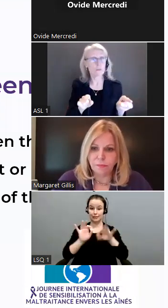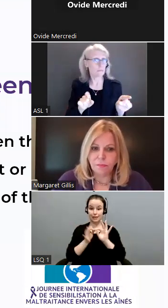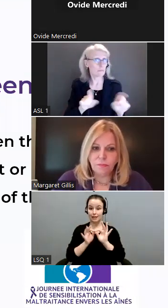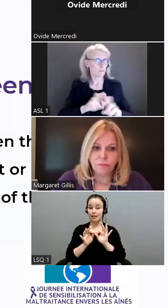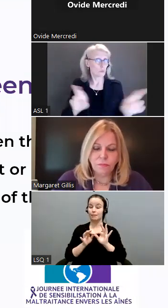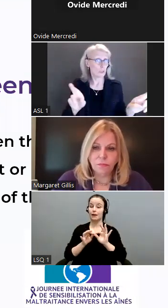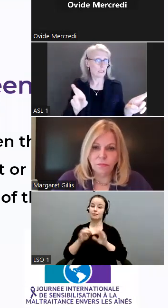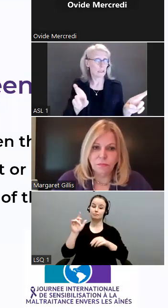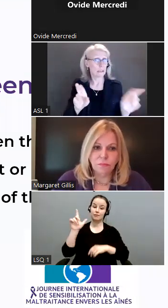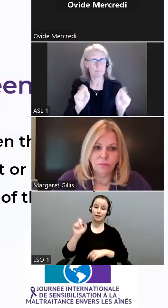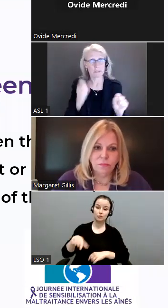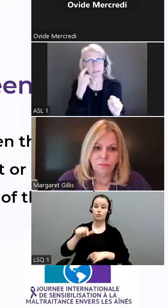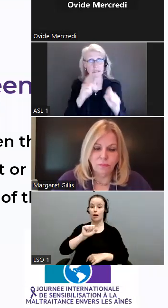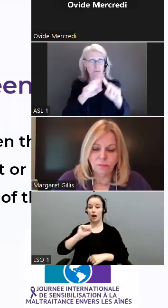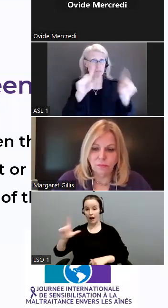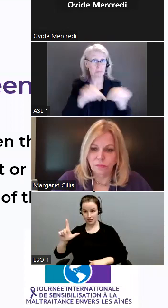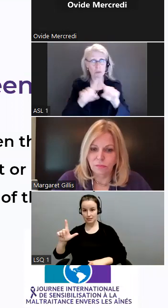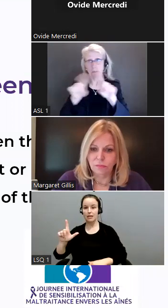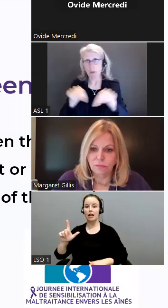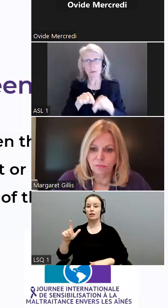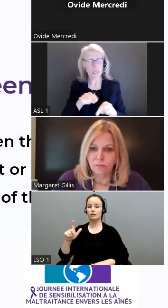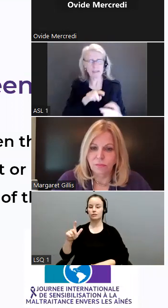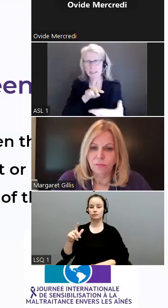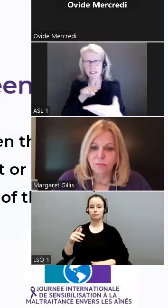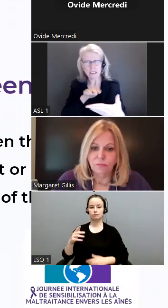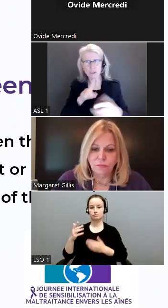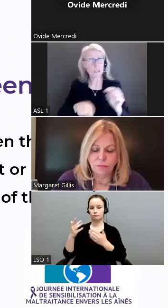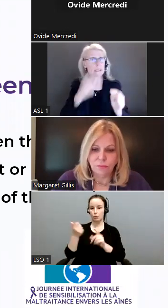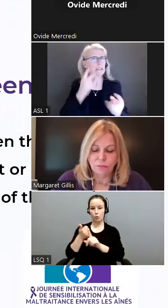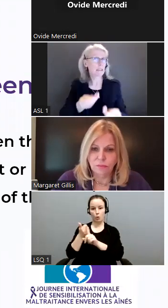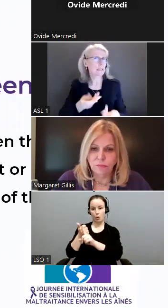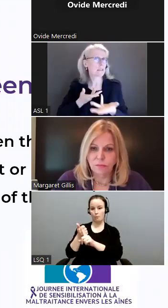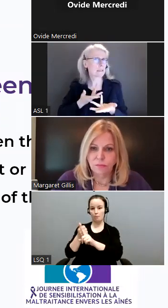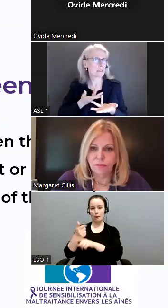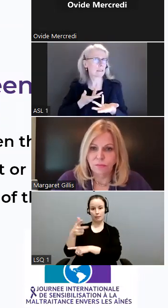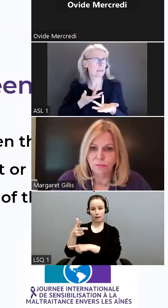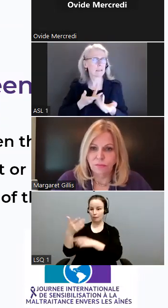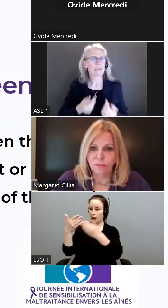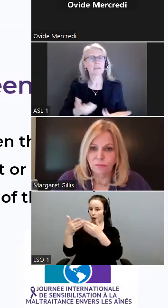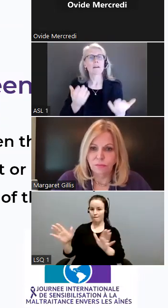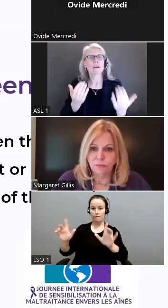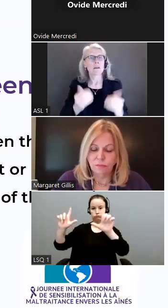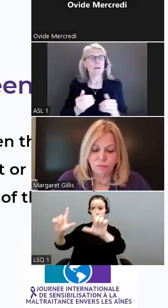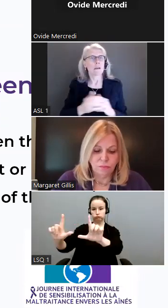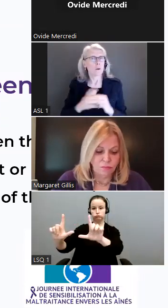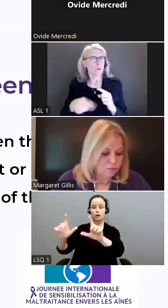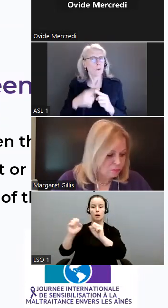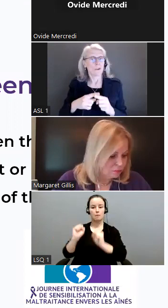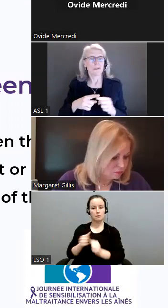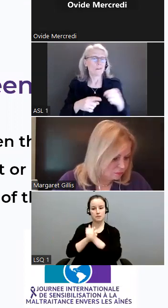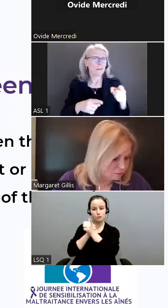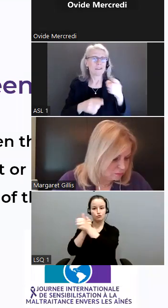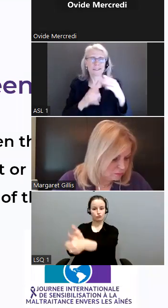at all times. Please let us know if you don't see them. We also want you to know that once we, stop sharing,